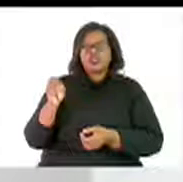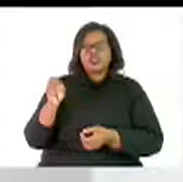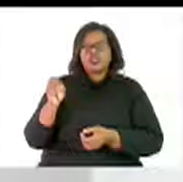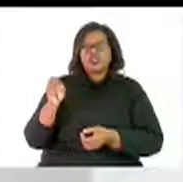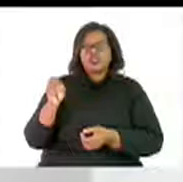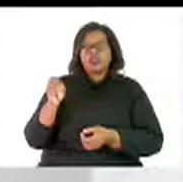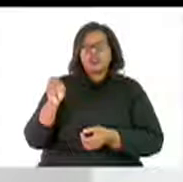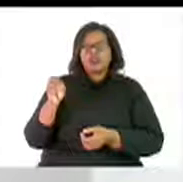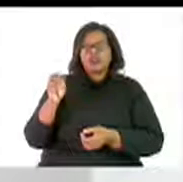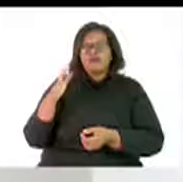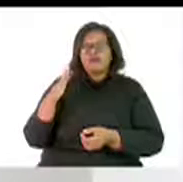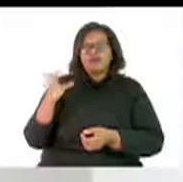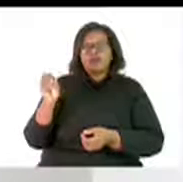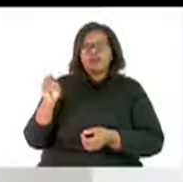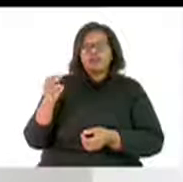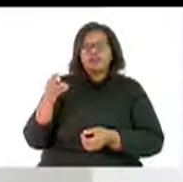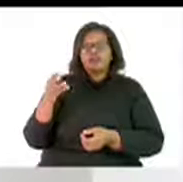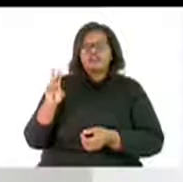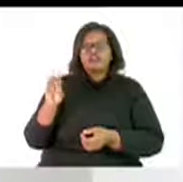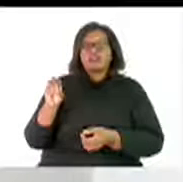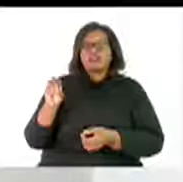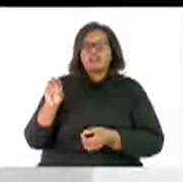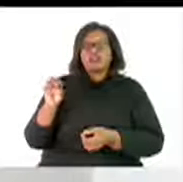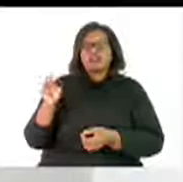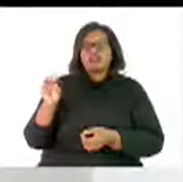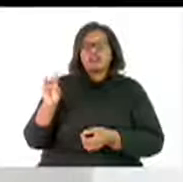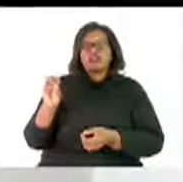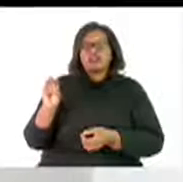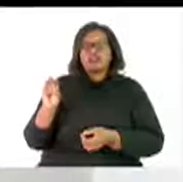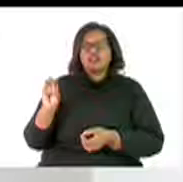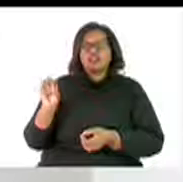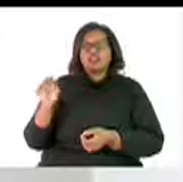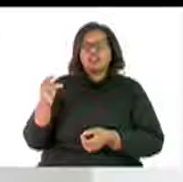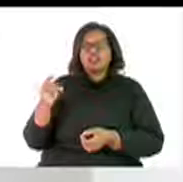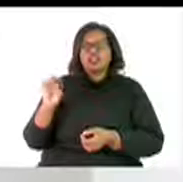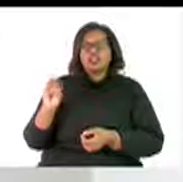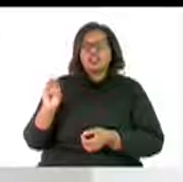30, 40, 50, 60.